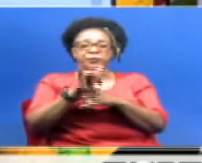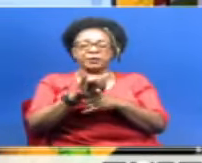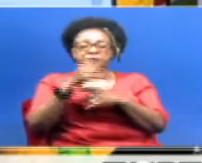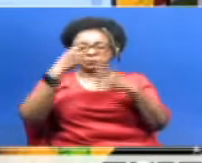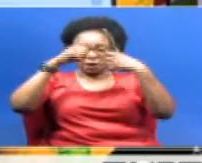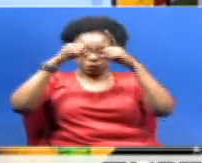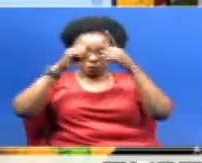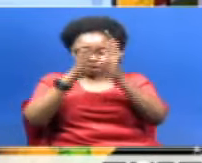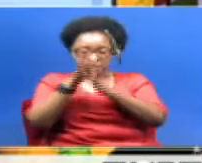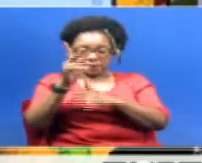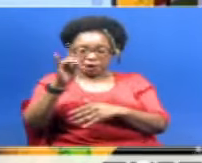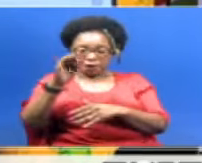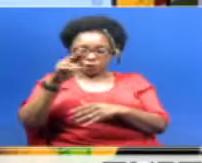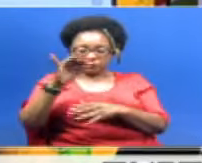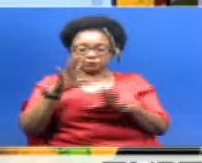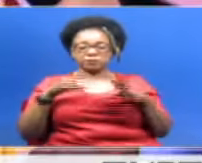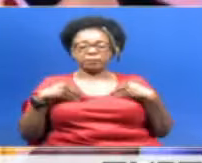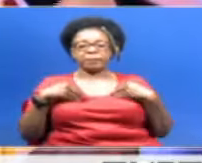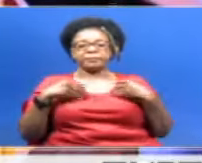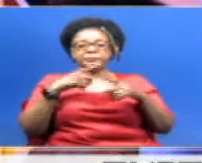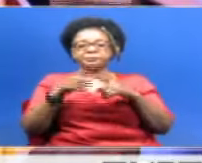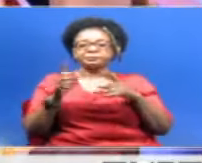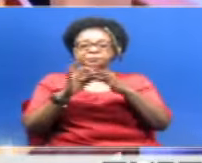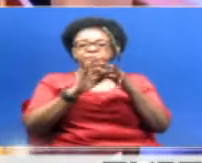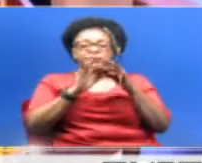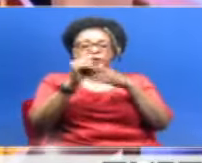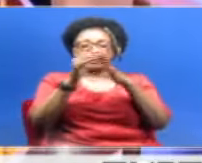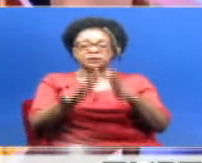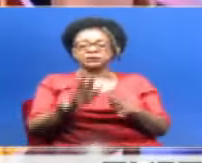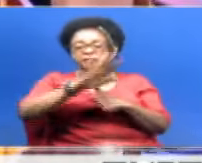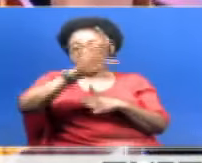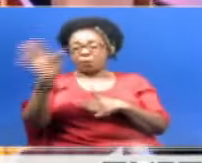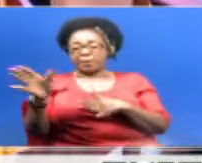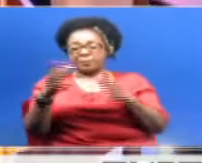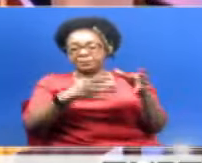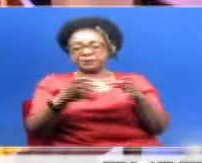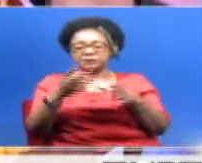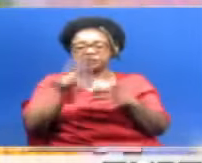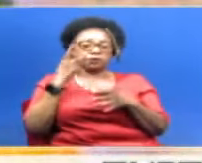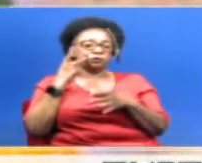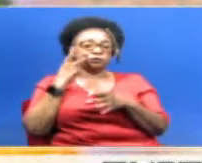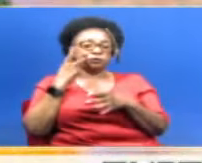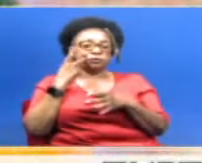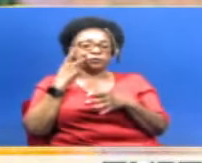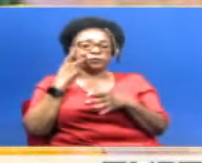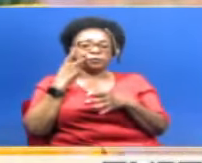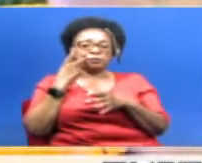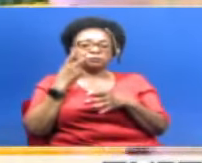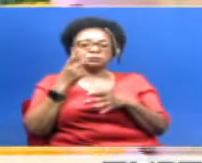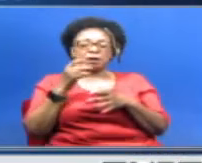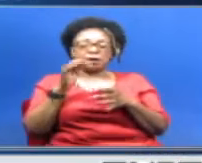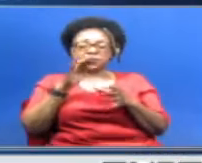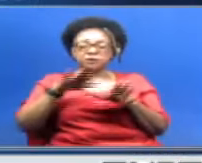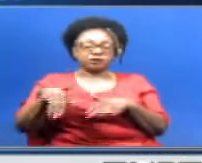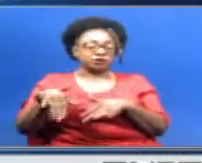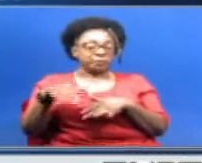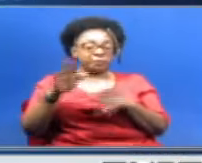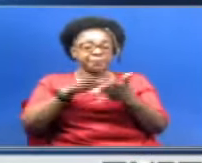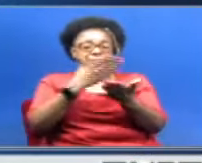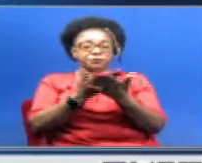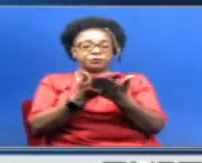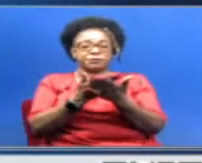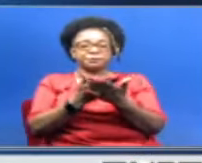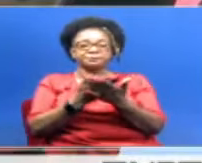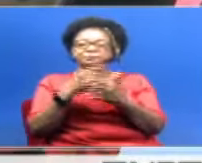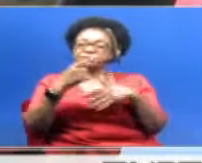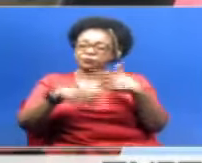and Kioni, coalition leader Raila Odinga and Wiper Party leader Kalonzo Musyoka hashed the proposals, thus choosing to proceed